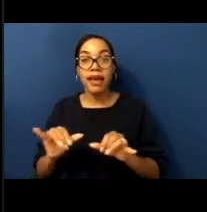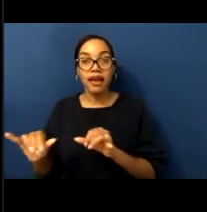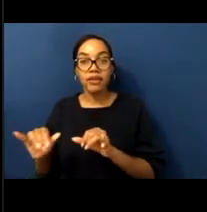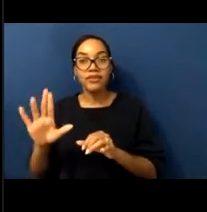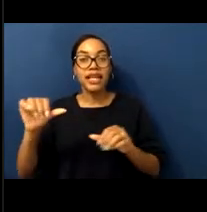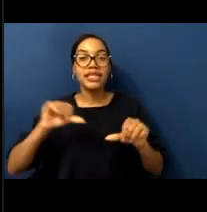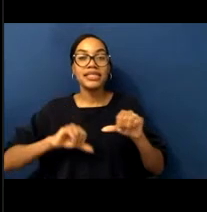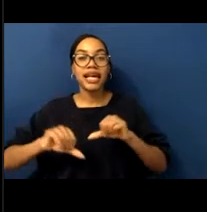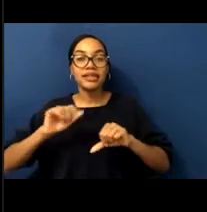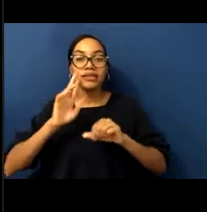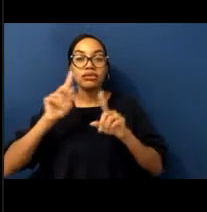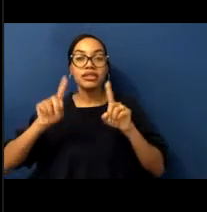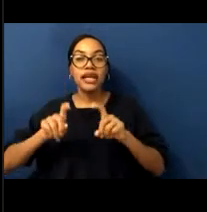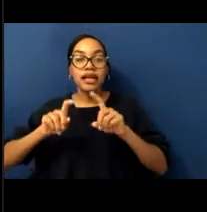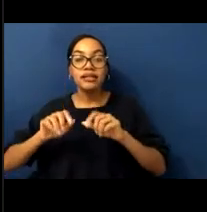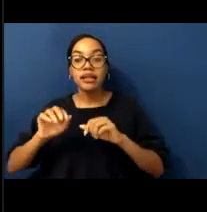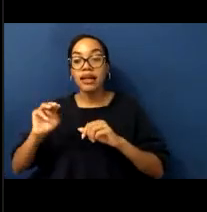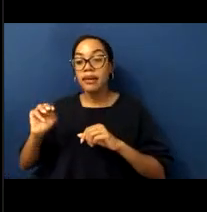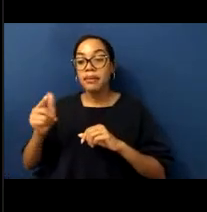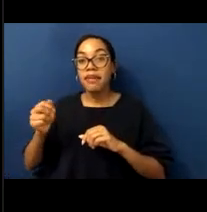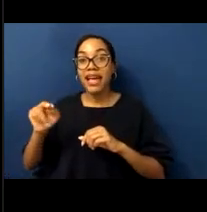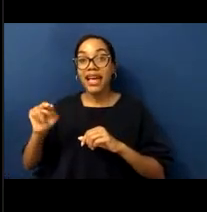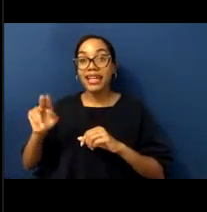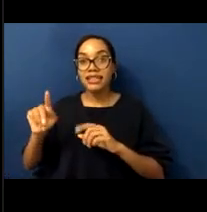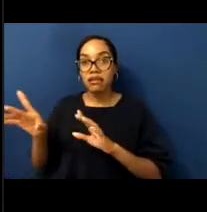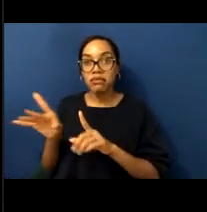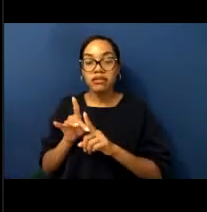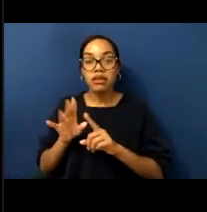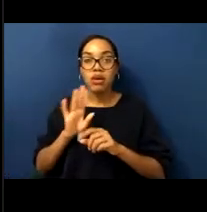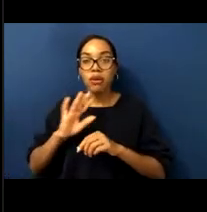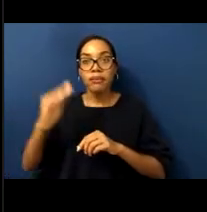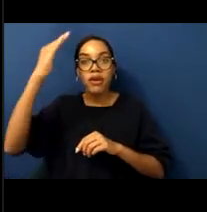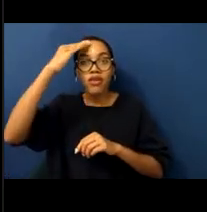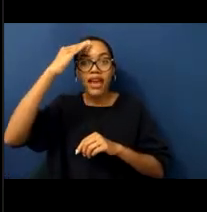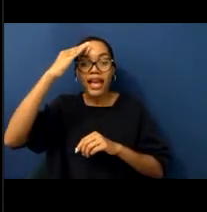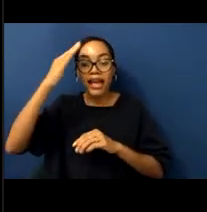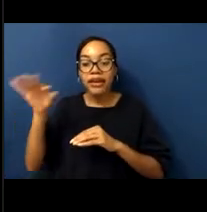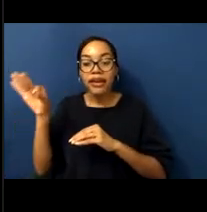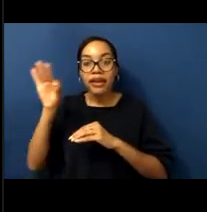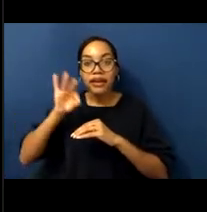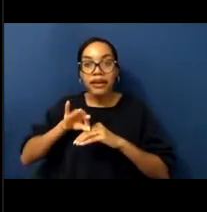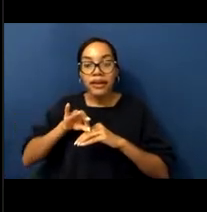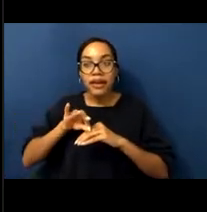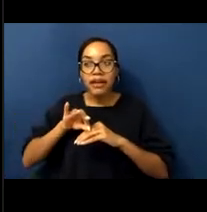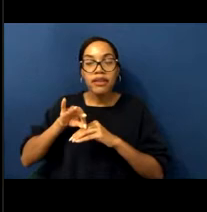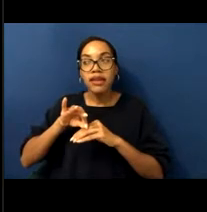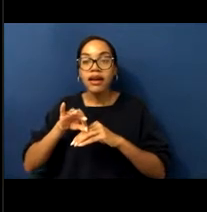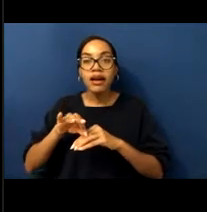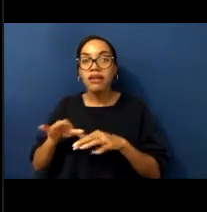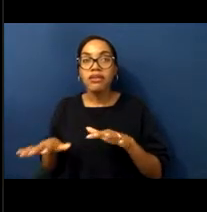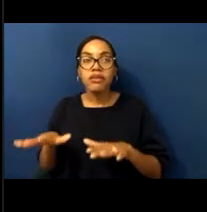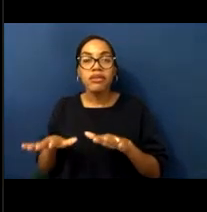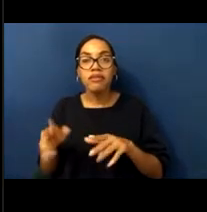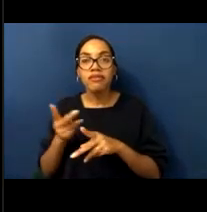these turtles are using to find their way to the ocean. And once they get in the ocean as well, how they can navigate the oceans.